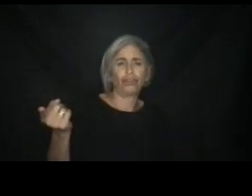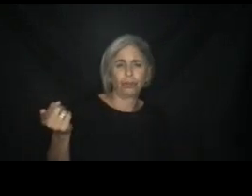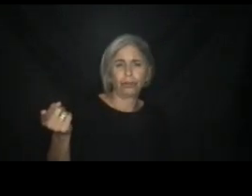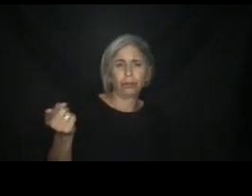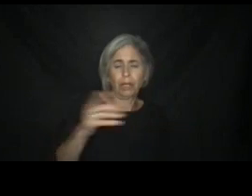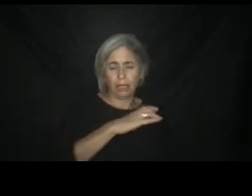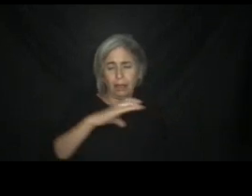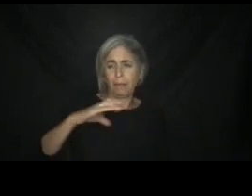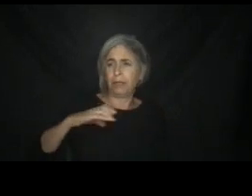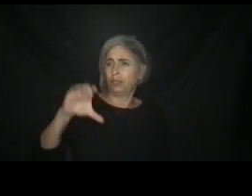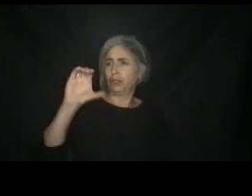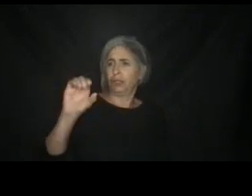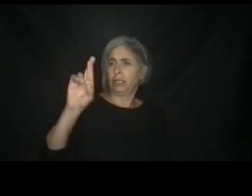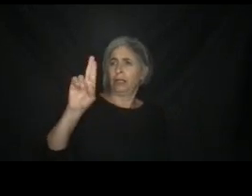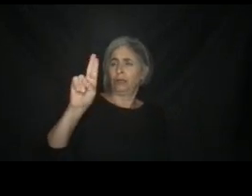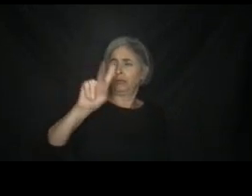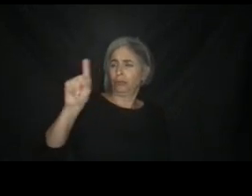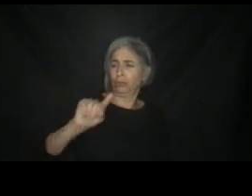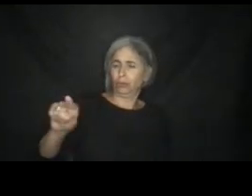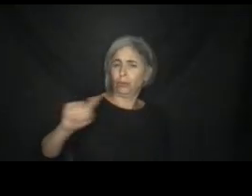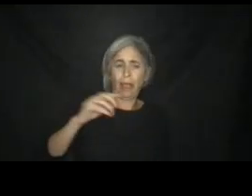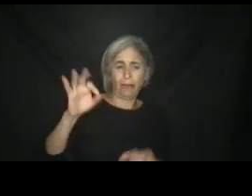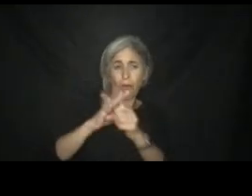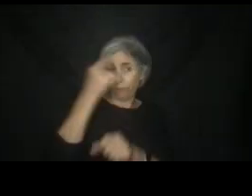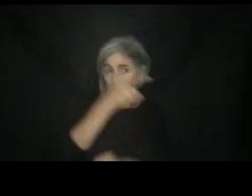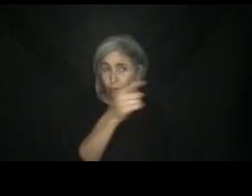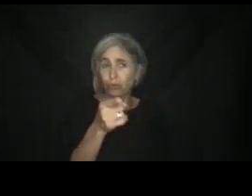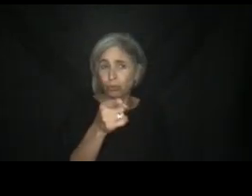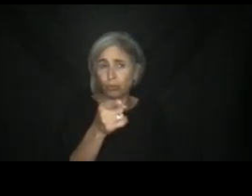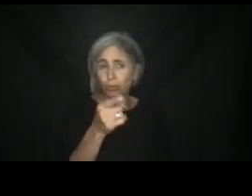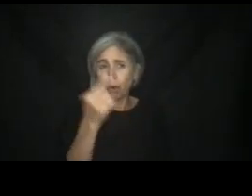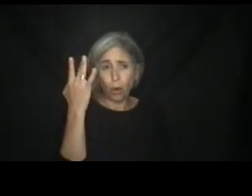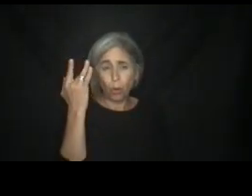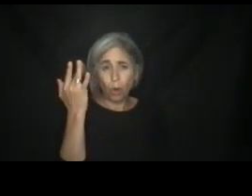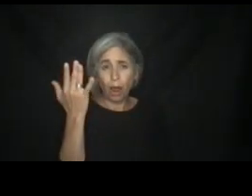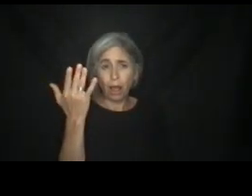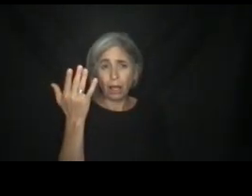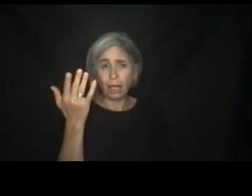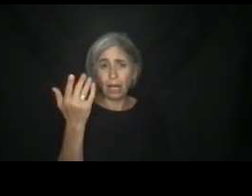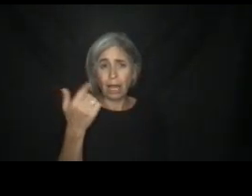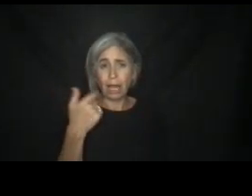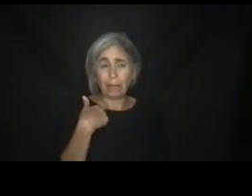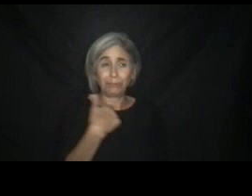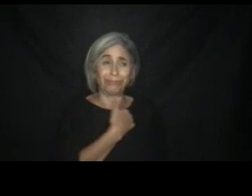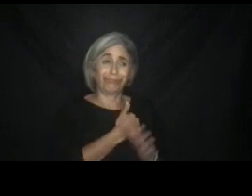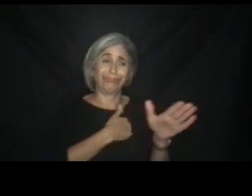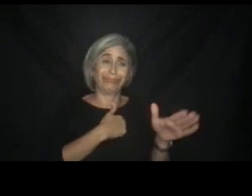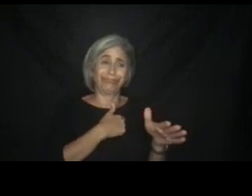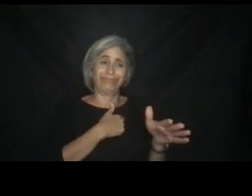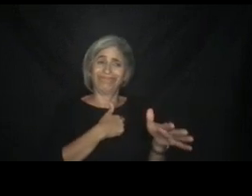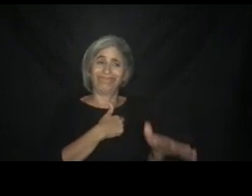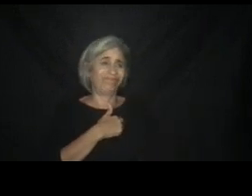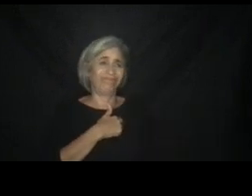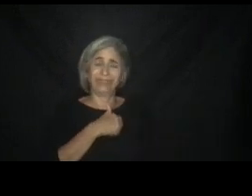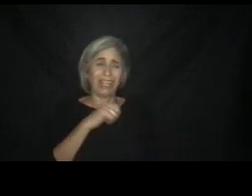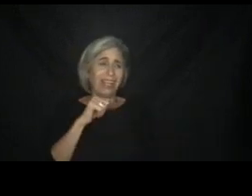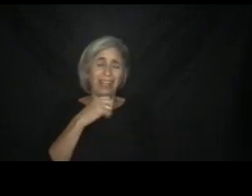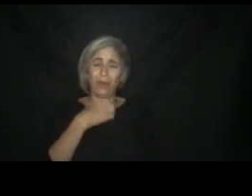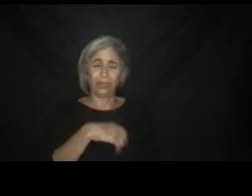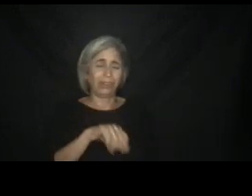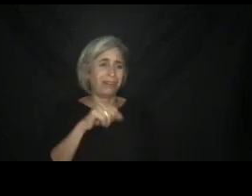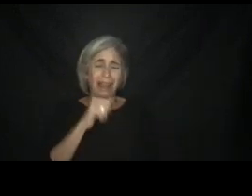Commissioner Cruz, I voted for you, but I have to say I'm sorry. I got a lot of votes from my